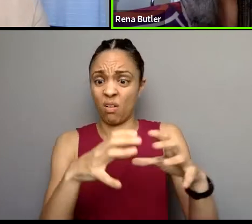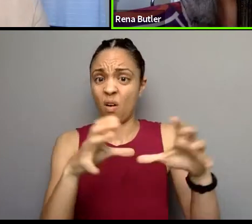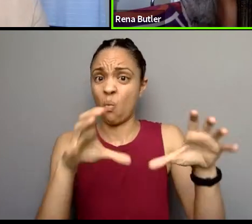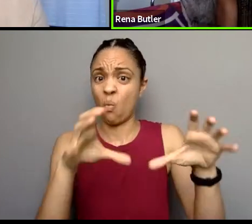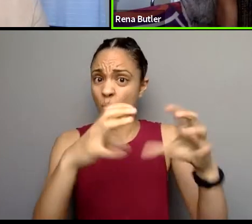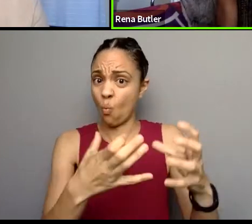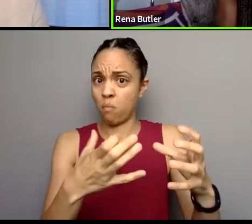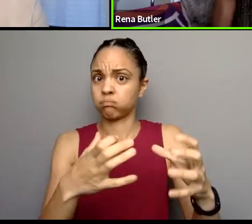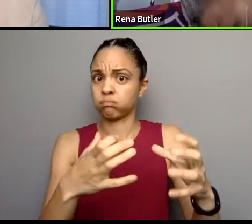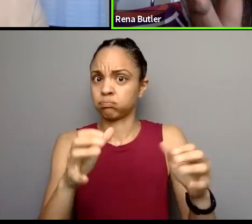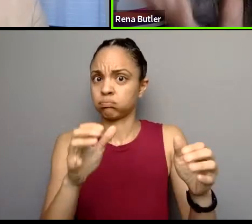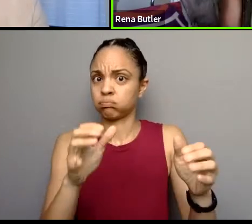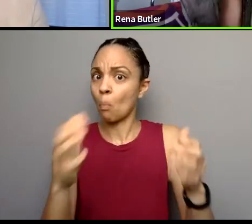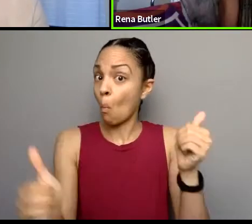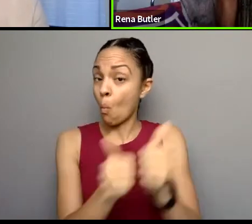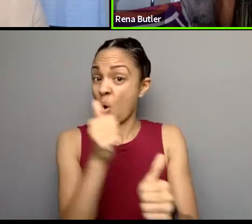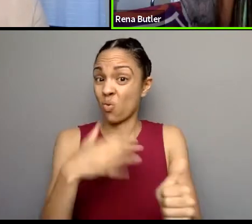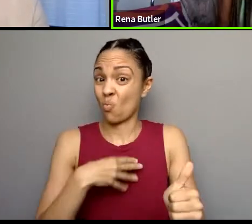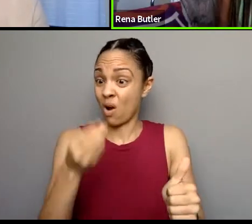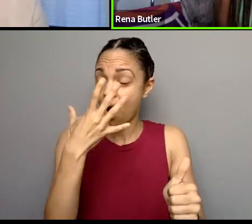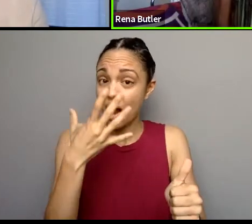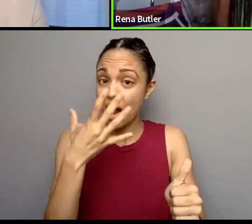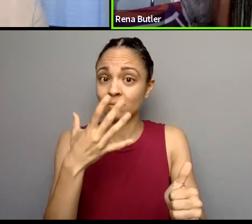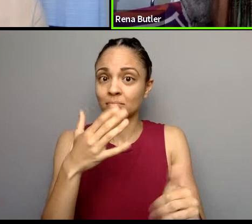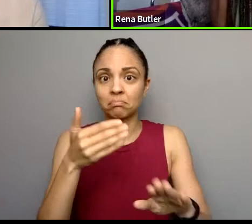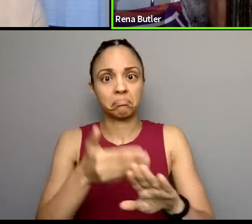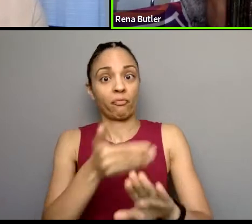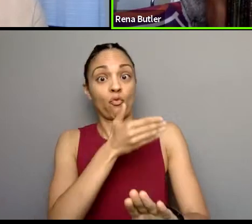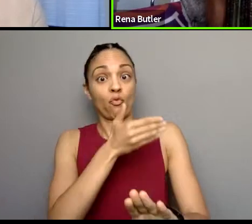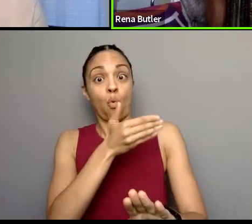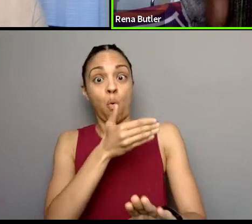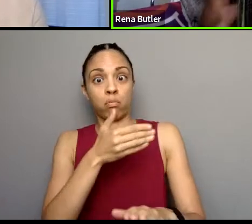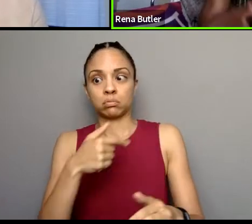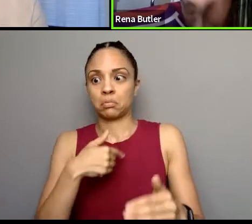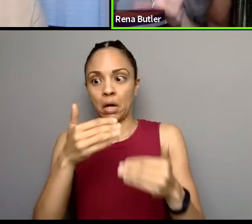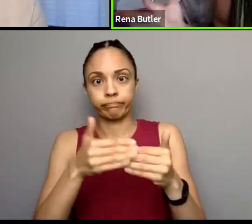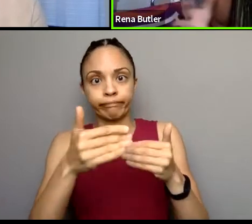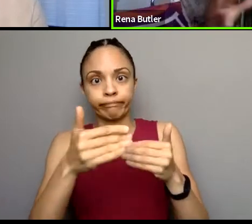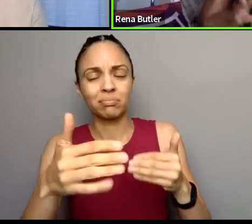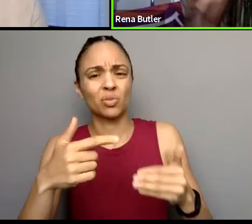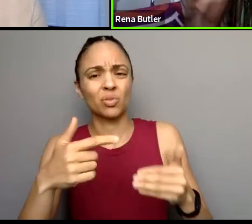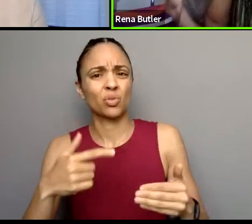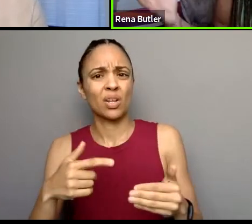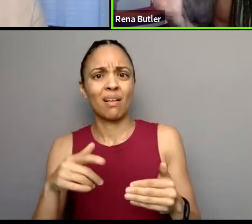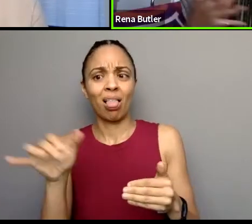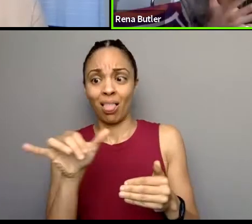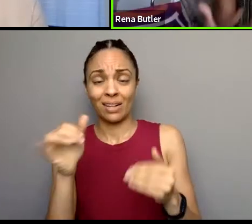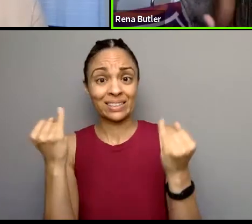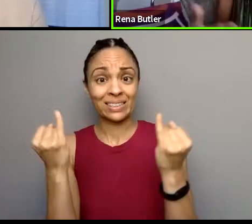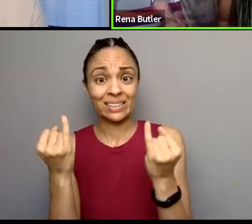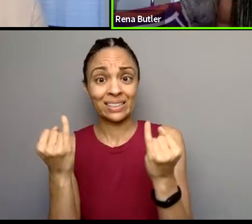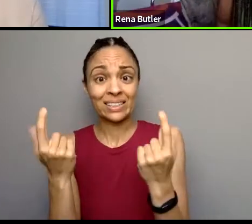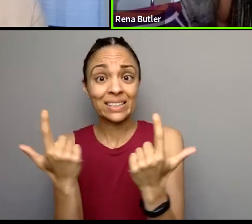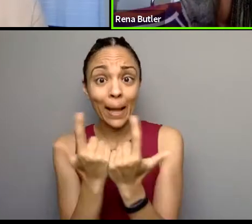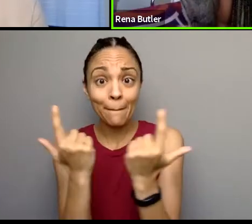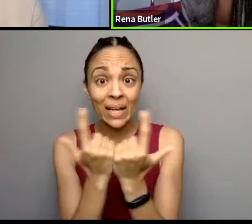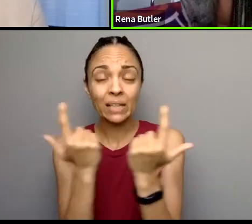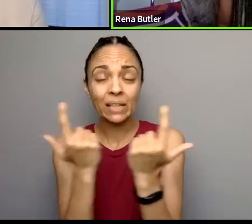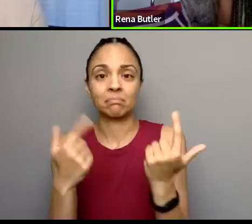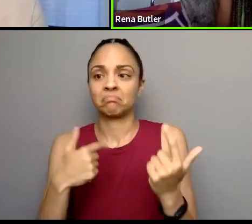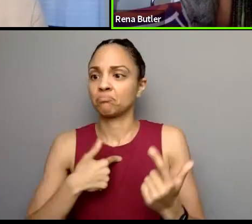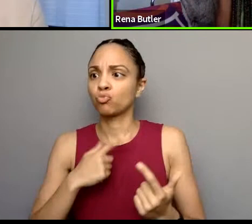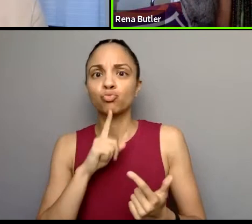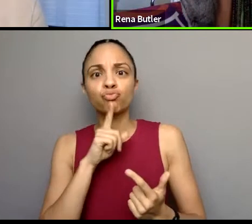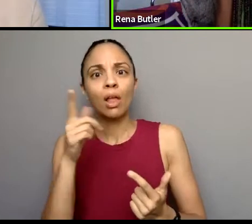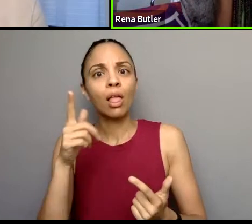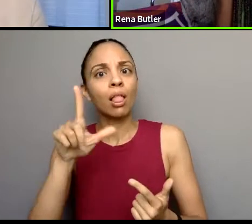different types of people, and traveling to Taiwan, all of that just kind of informed like adaptability and